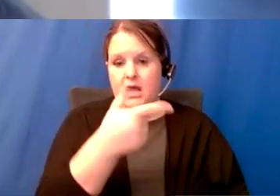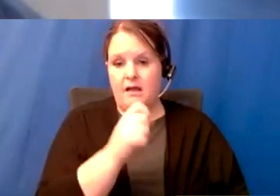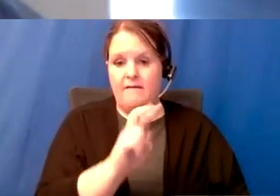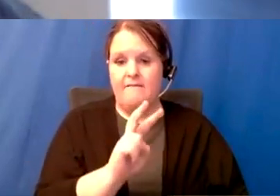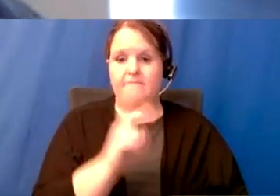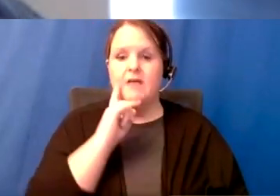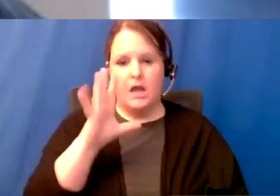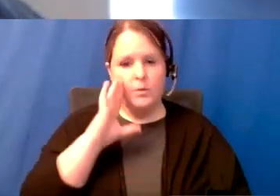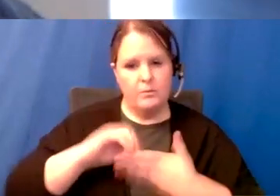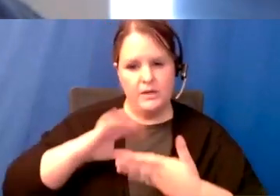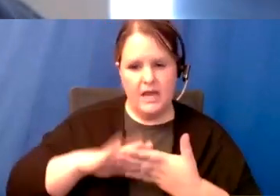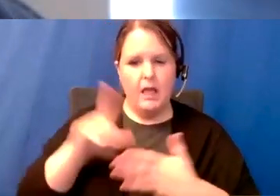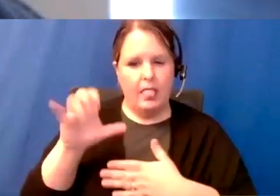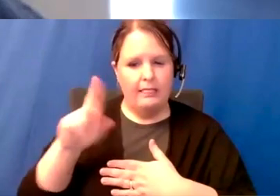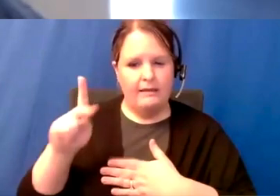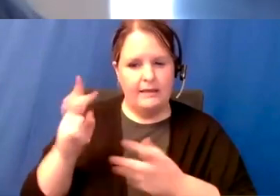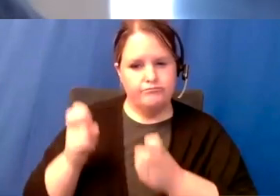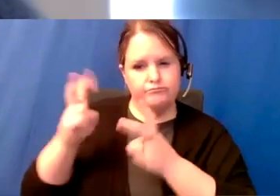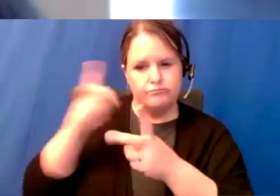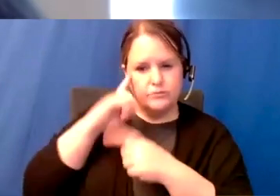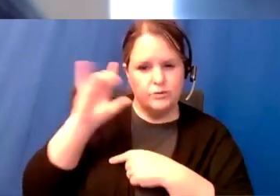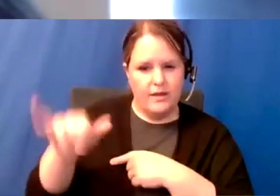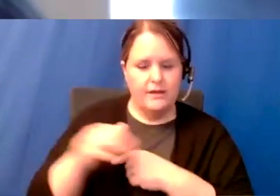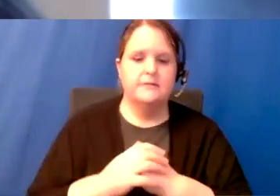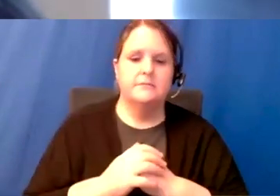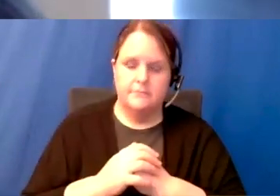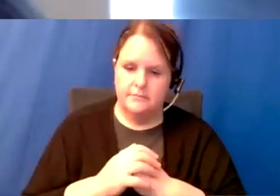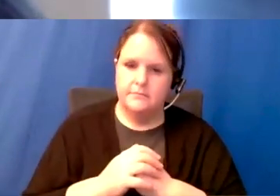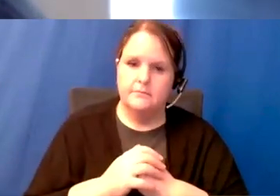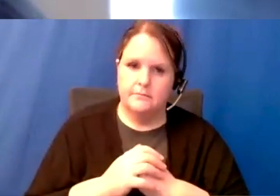will put the link to that in the chat.